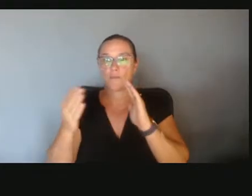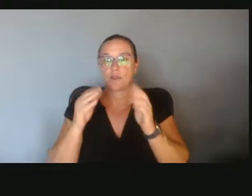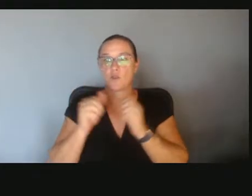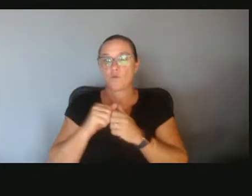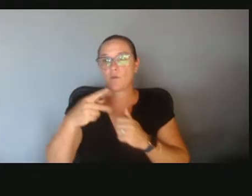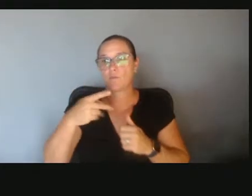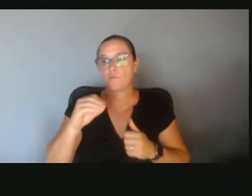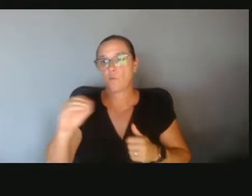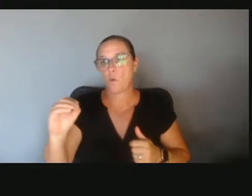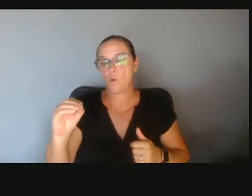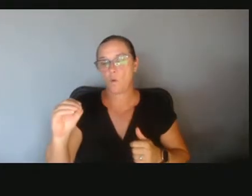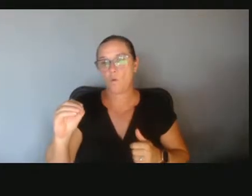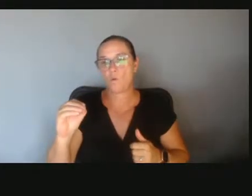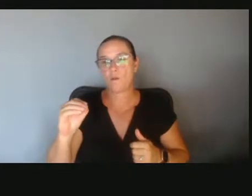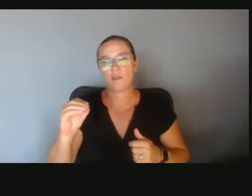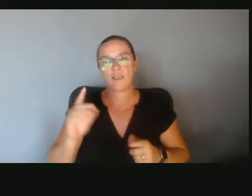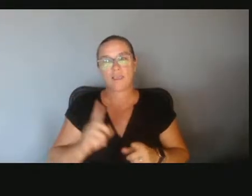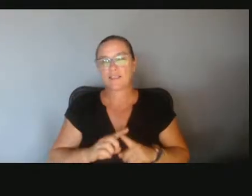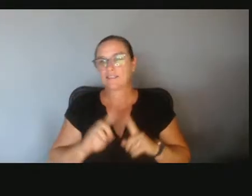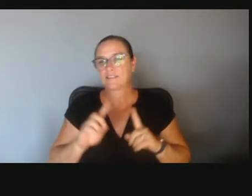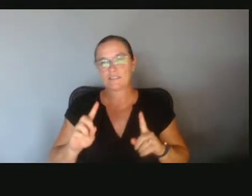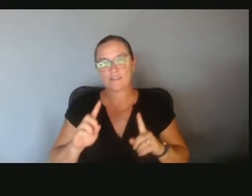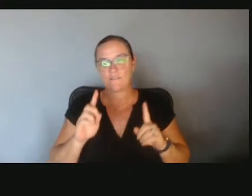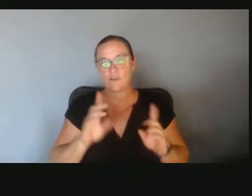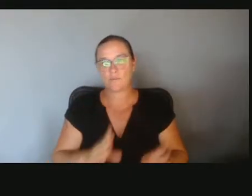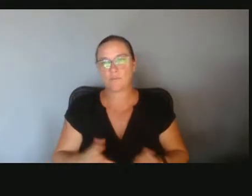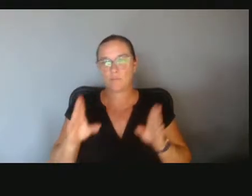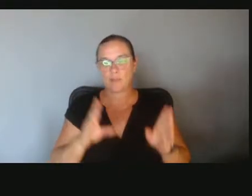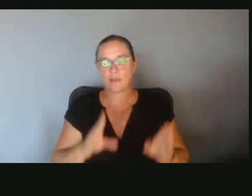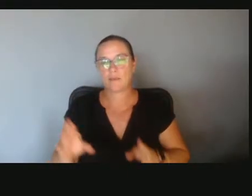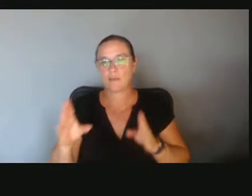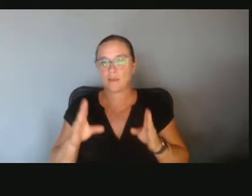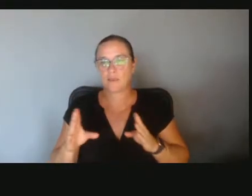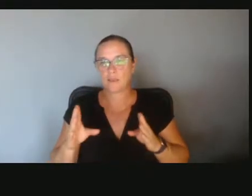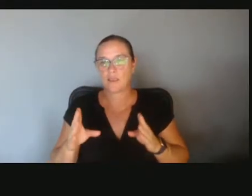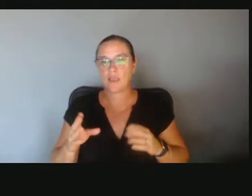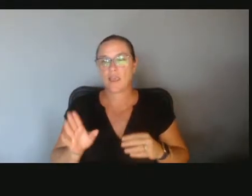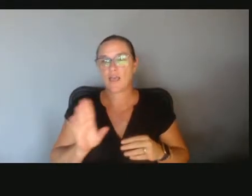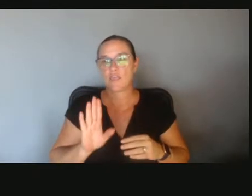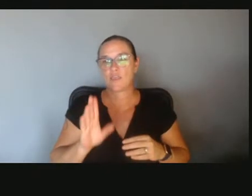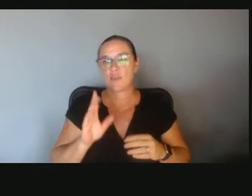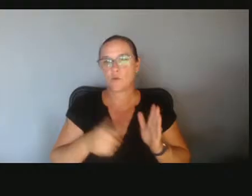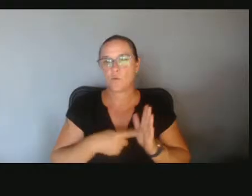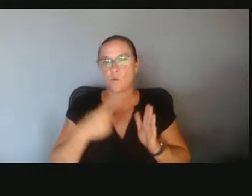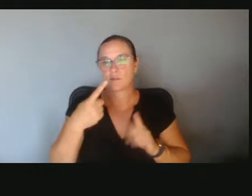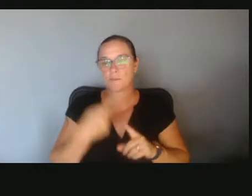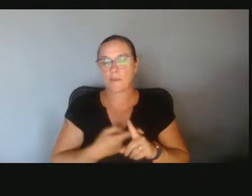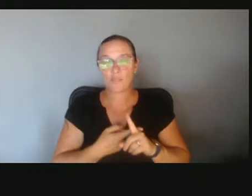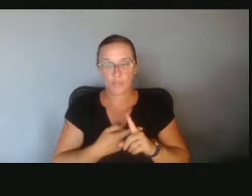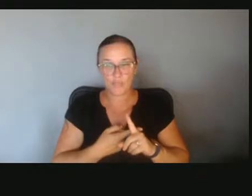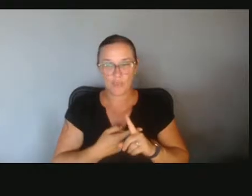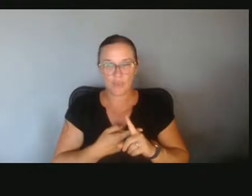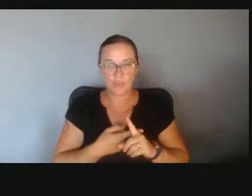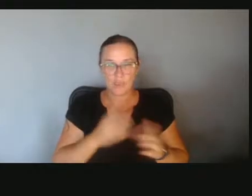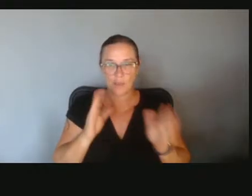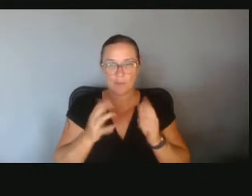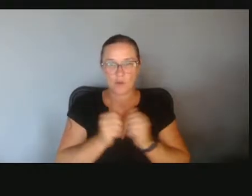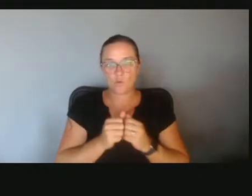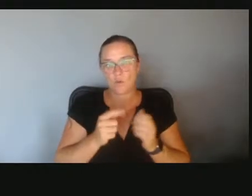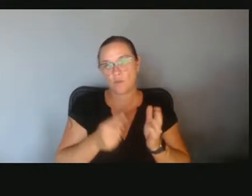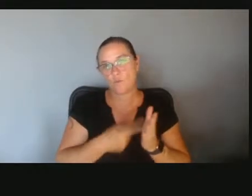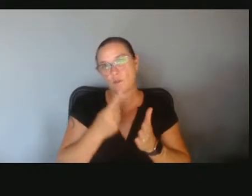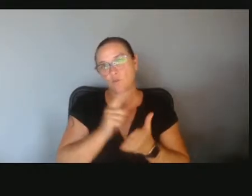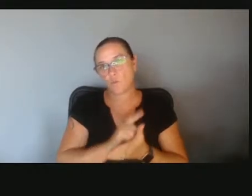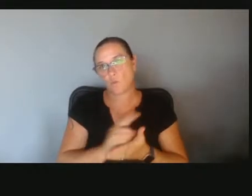was a slightly different cadence. That's to say that their eruptions are about once a month as opposed to once a week or week and a half that we're into